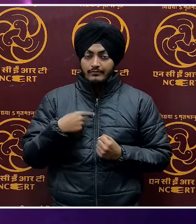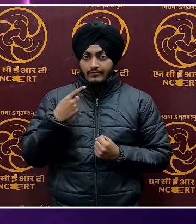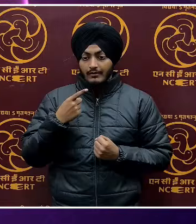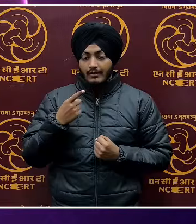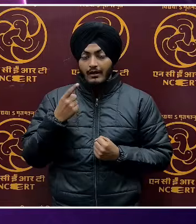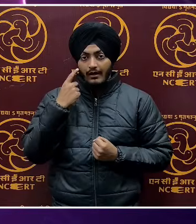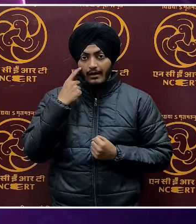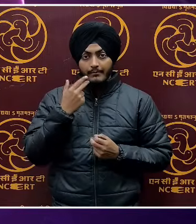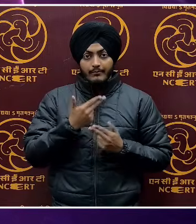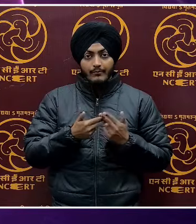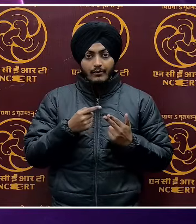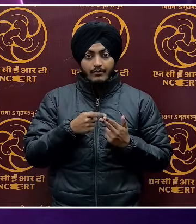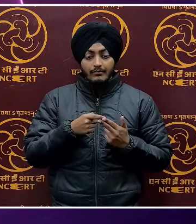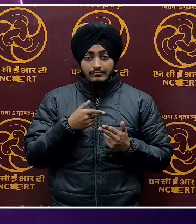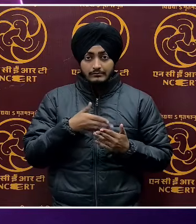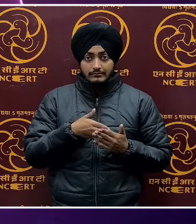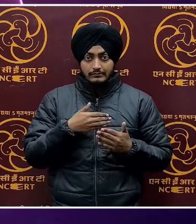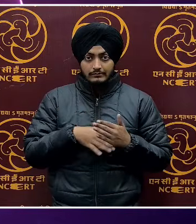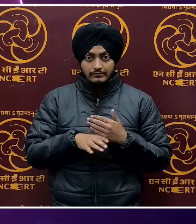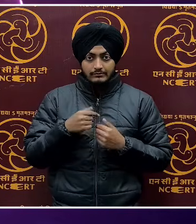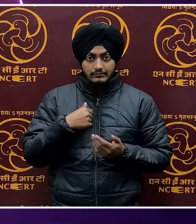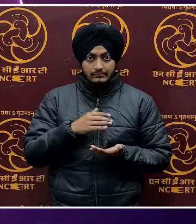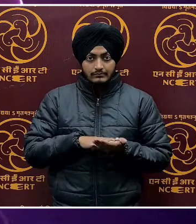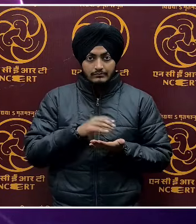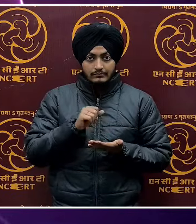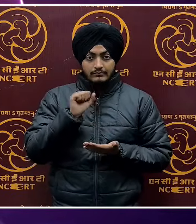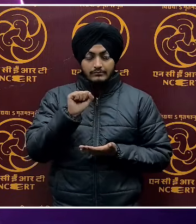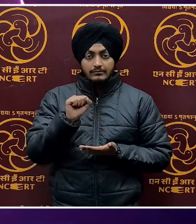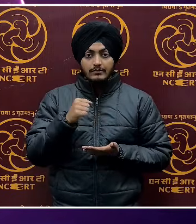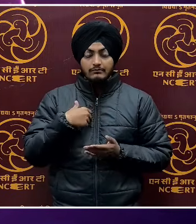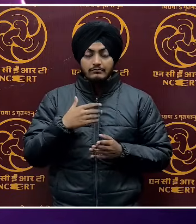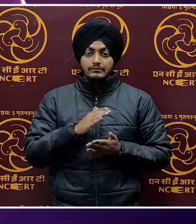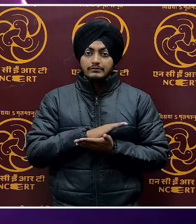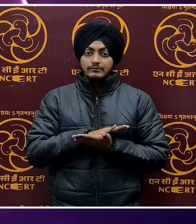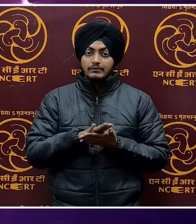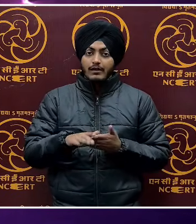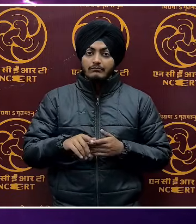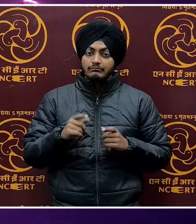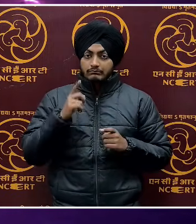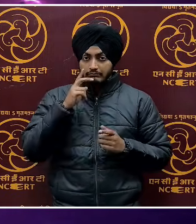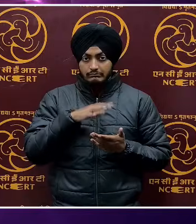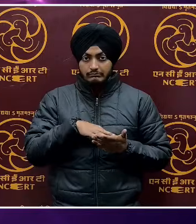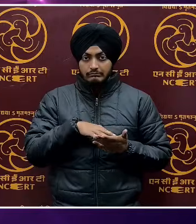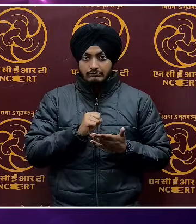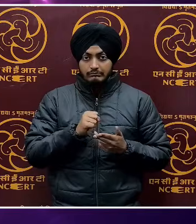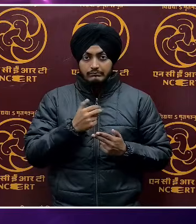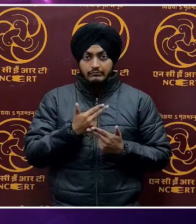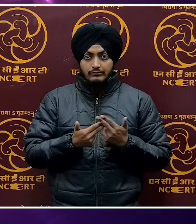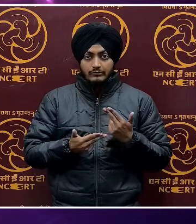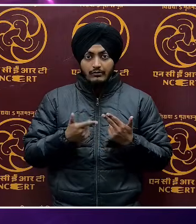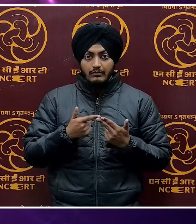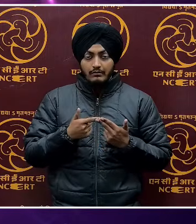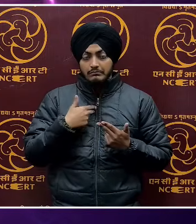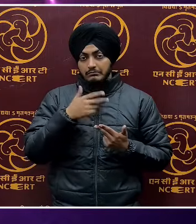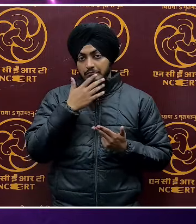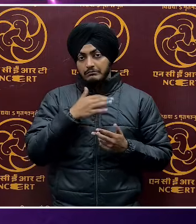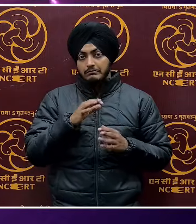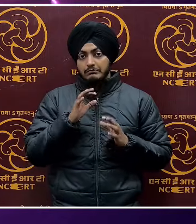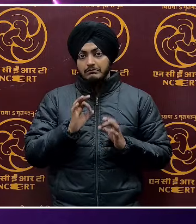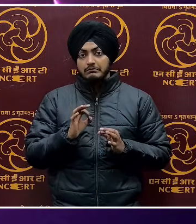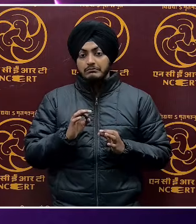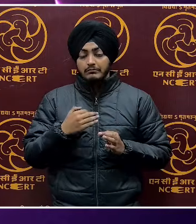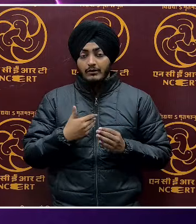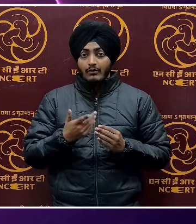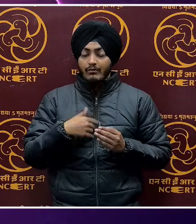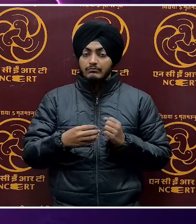poem, and from this I got to know that you have clearly understood the poem and you have done it pretty well. Well, you can also let